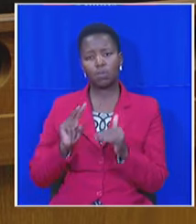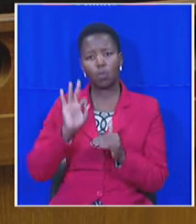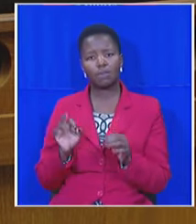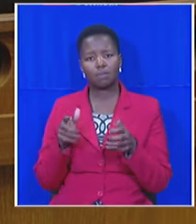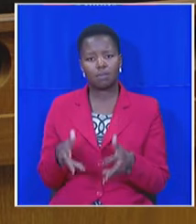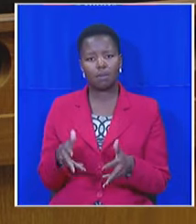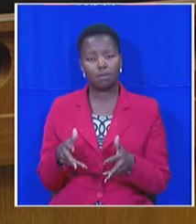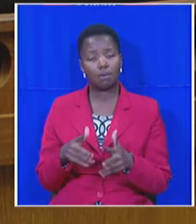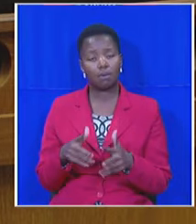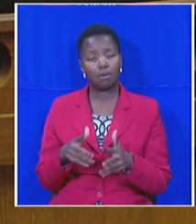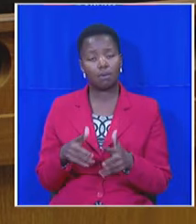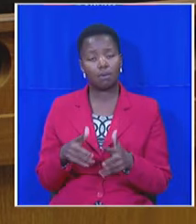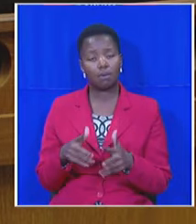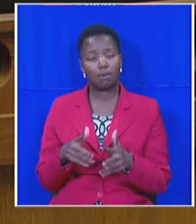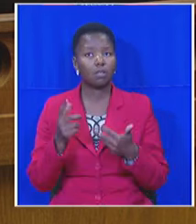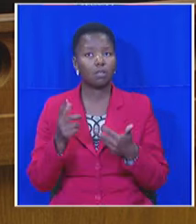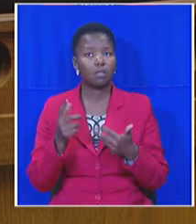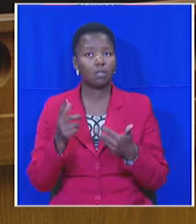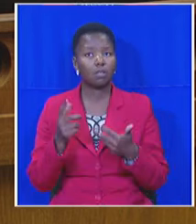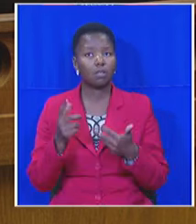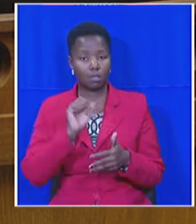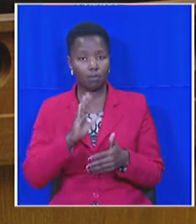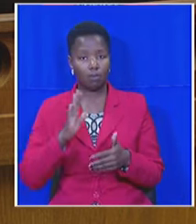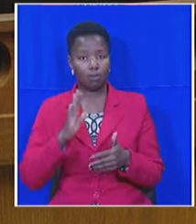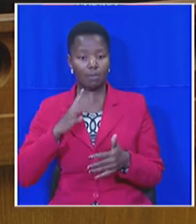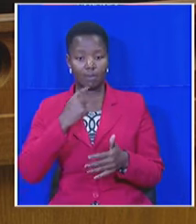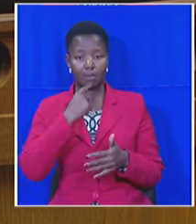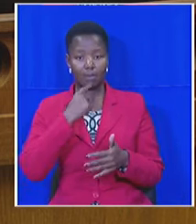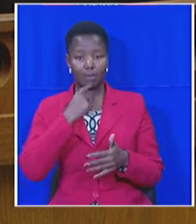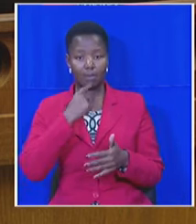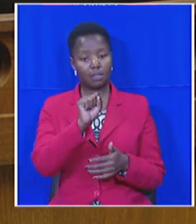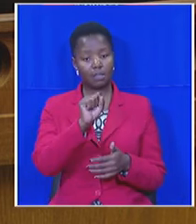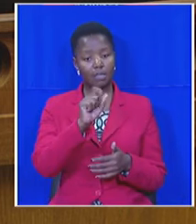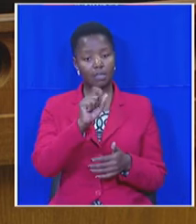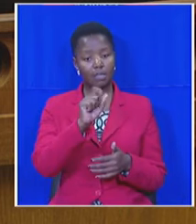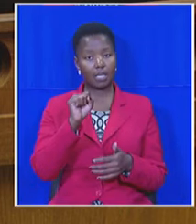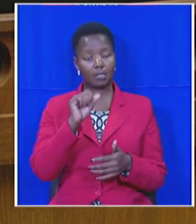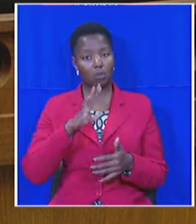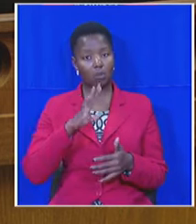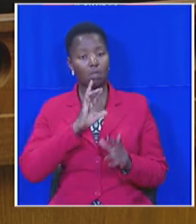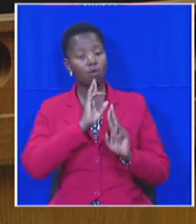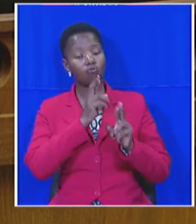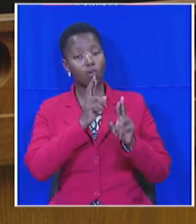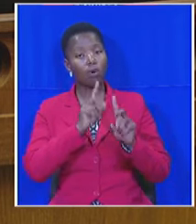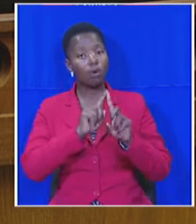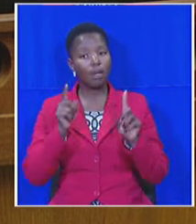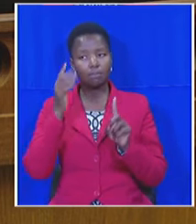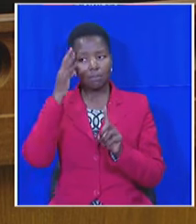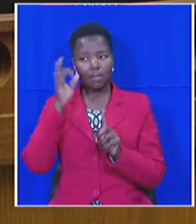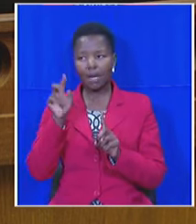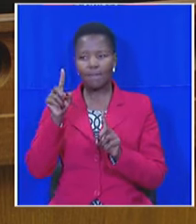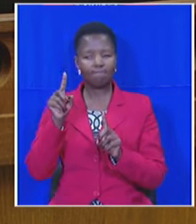challenge our country faces is not better statistical reporting, but government's lack of will to